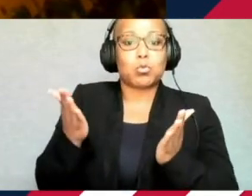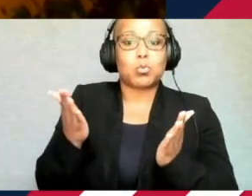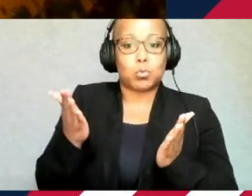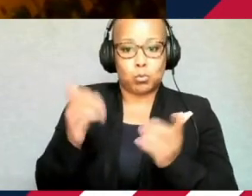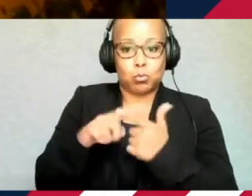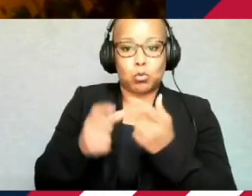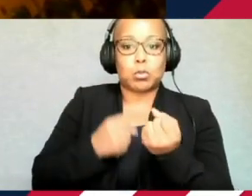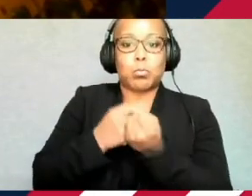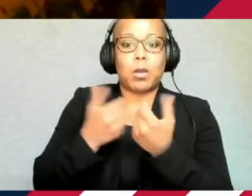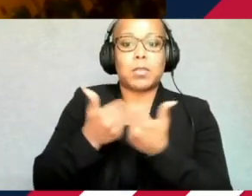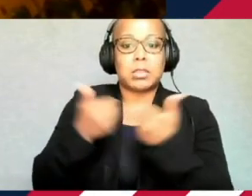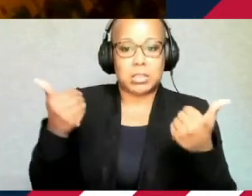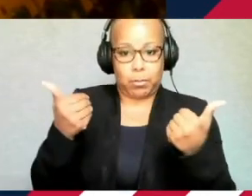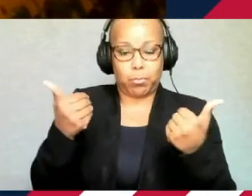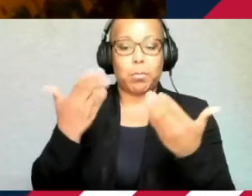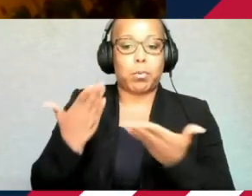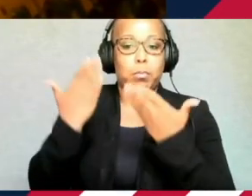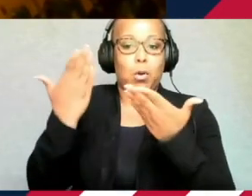proposal. Thank you.